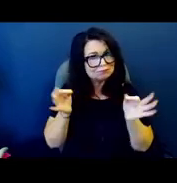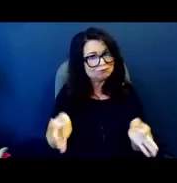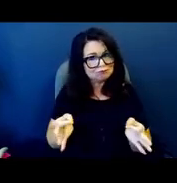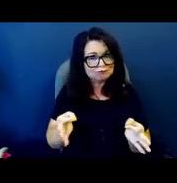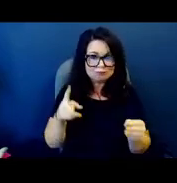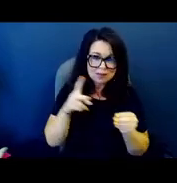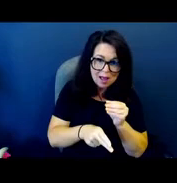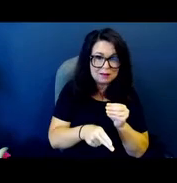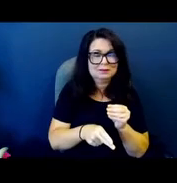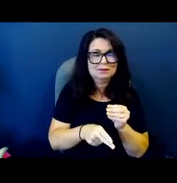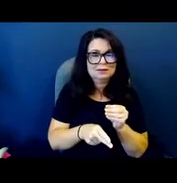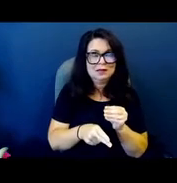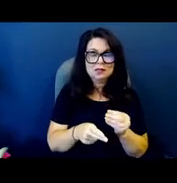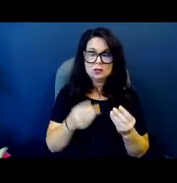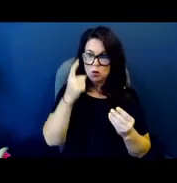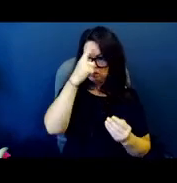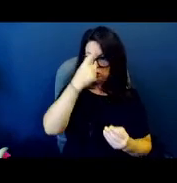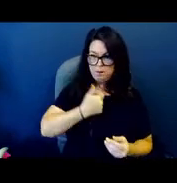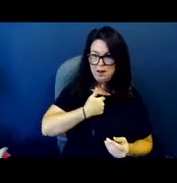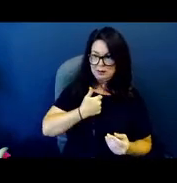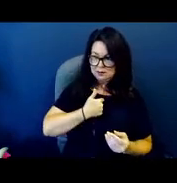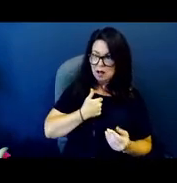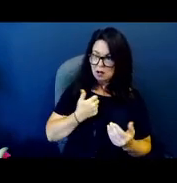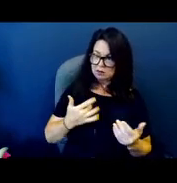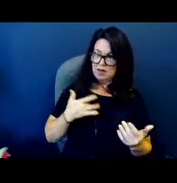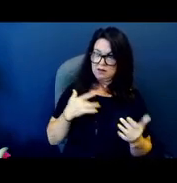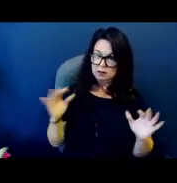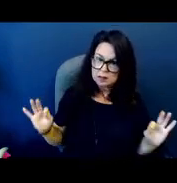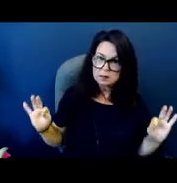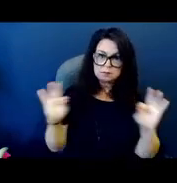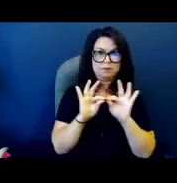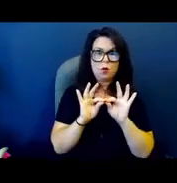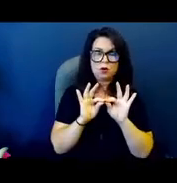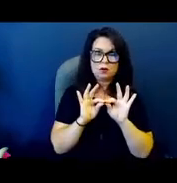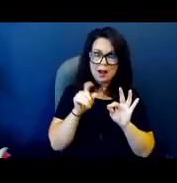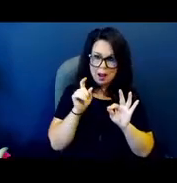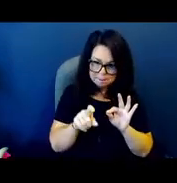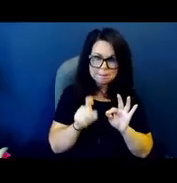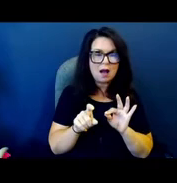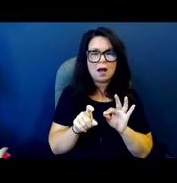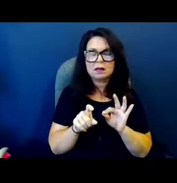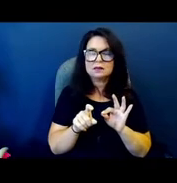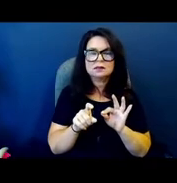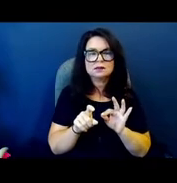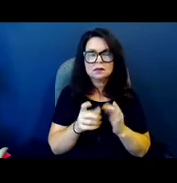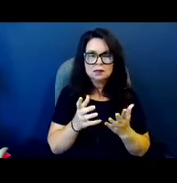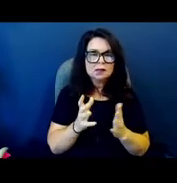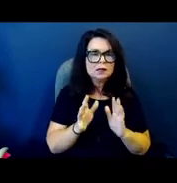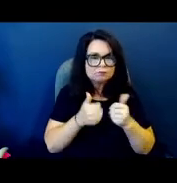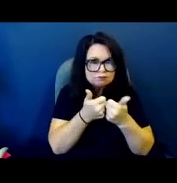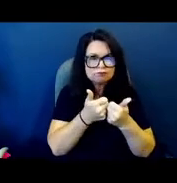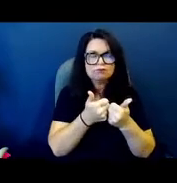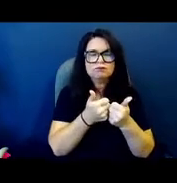to me now is to figure out to work with not only my local government here in New York State,